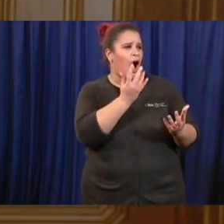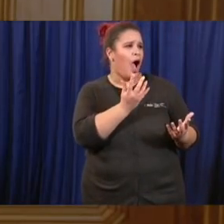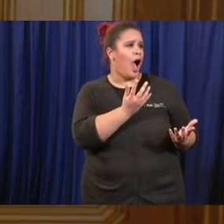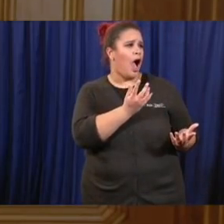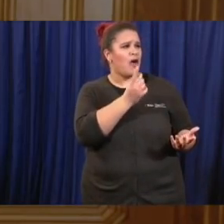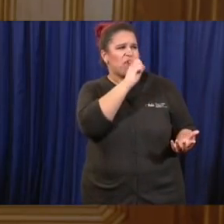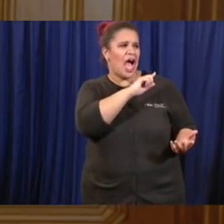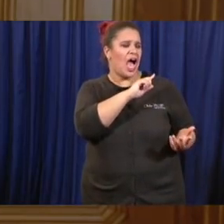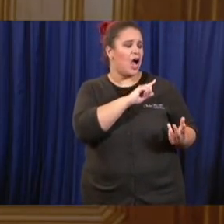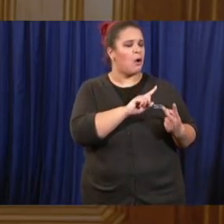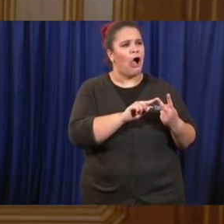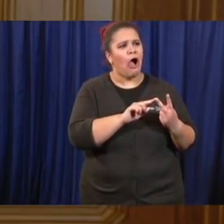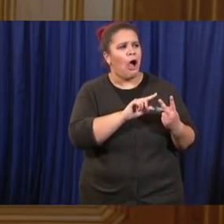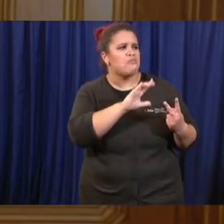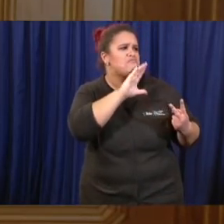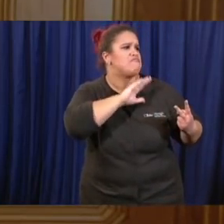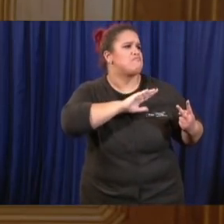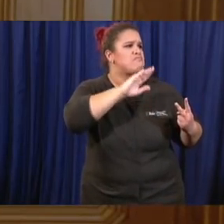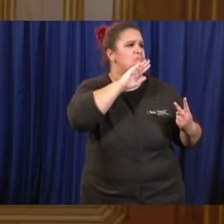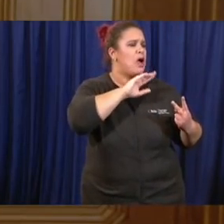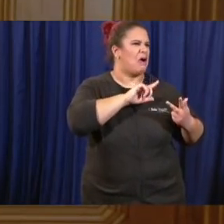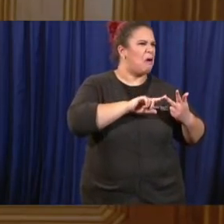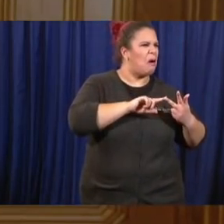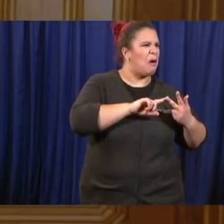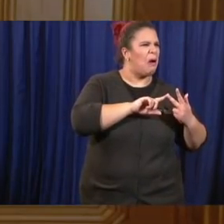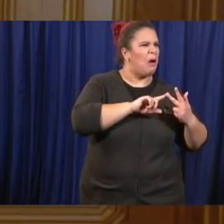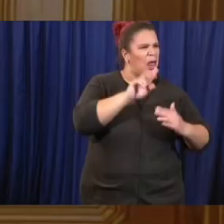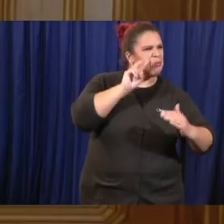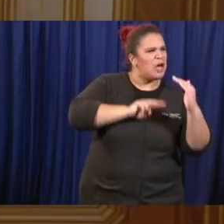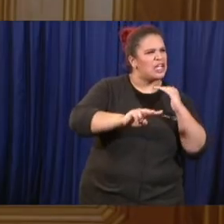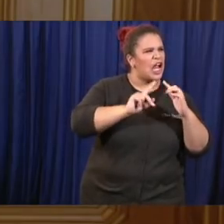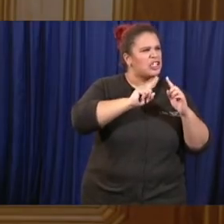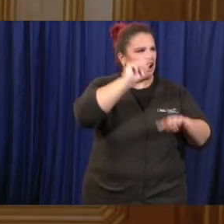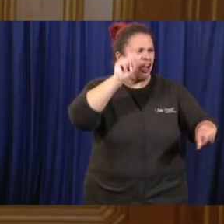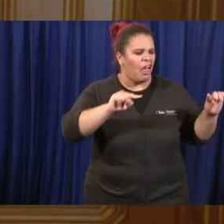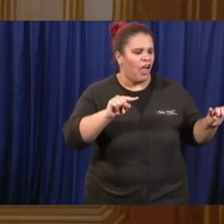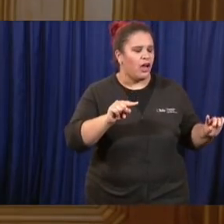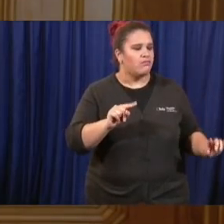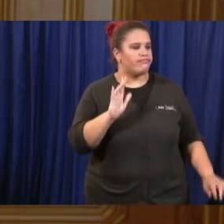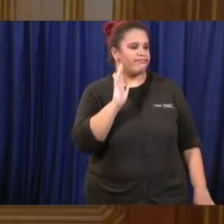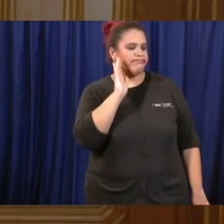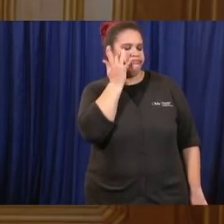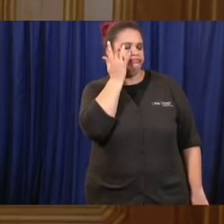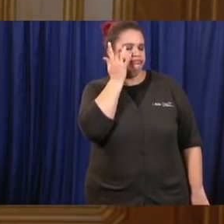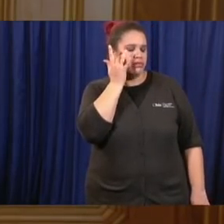such as differing predictions about the peak, what specific areas are